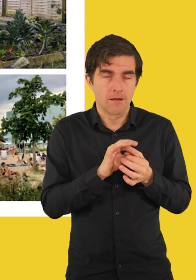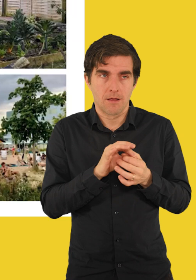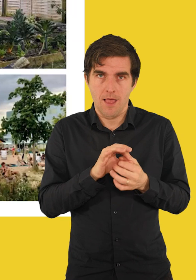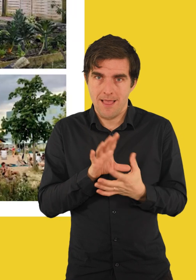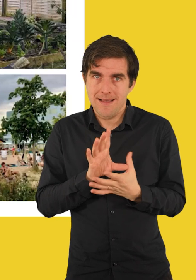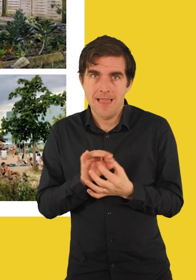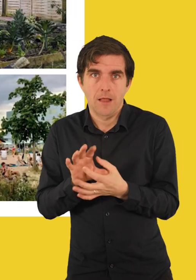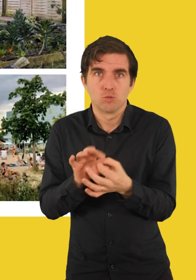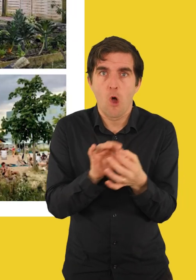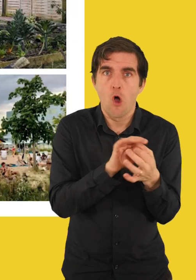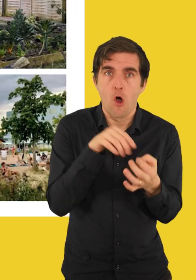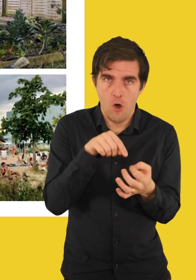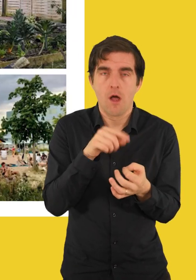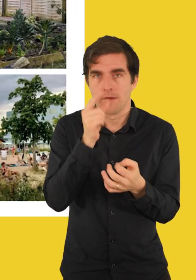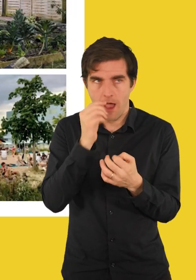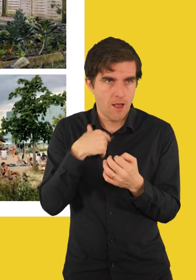to network, to